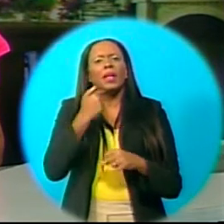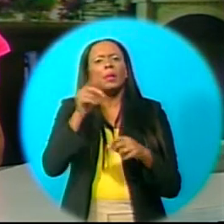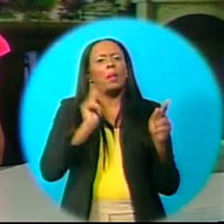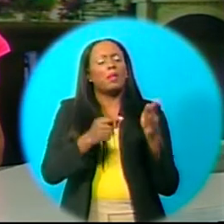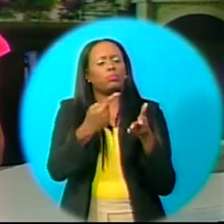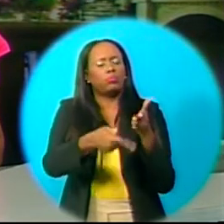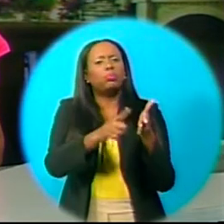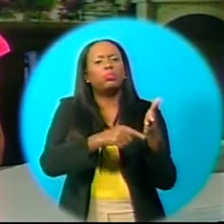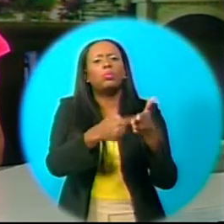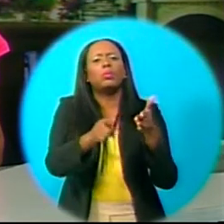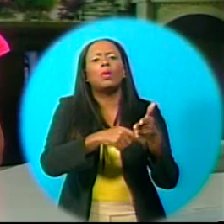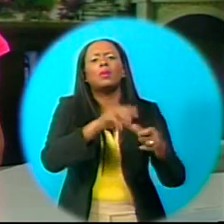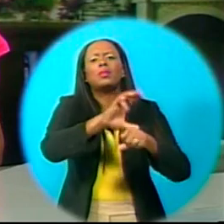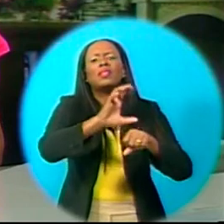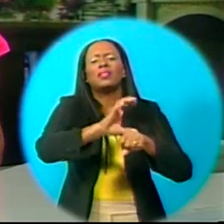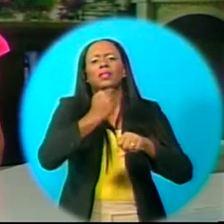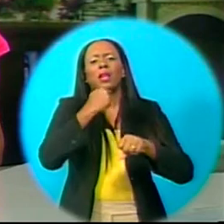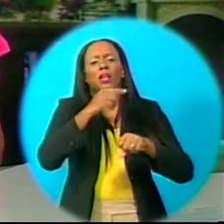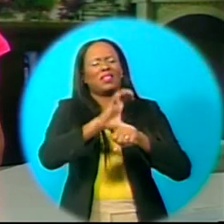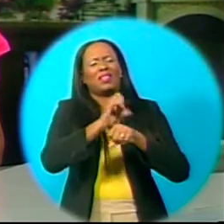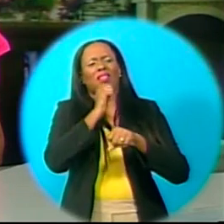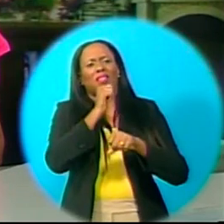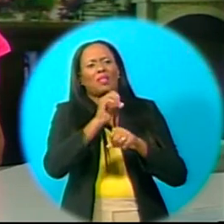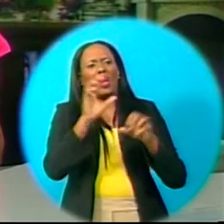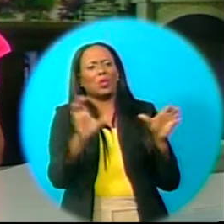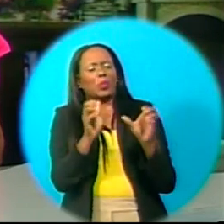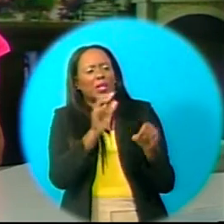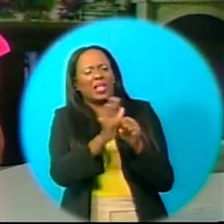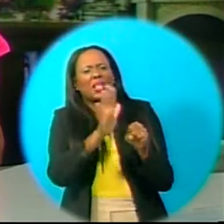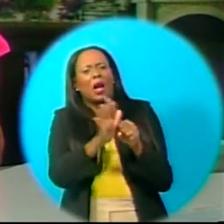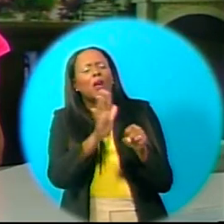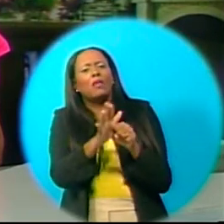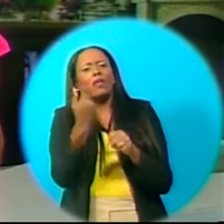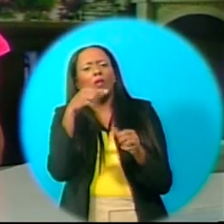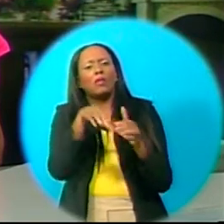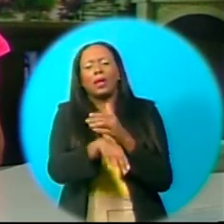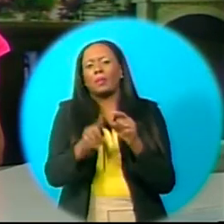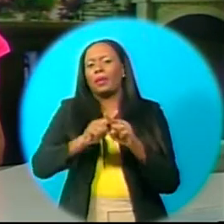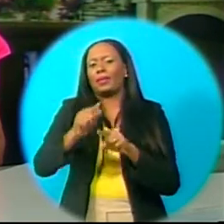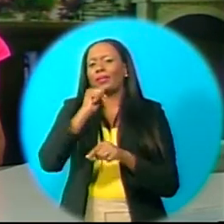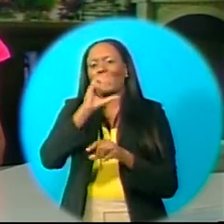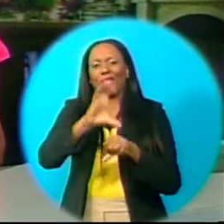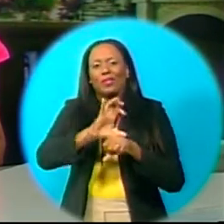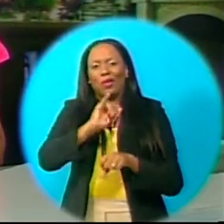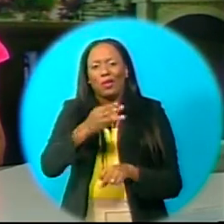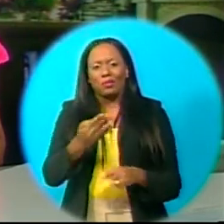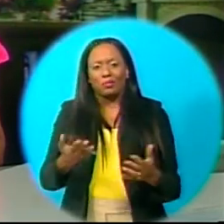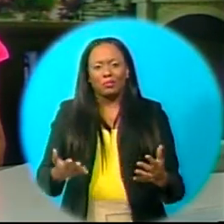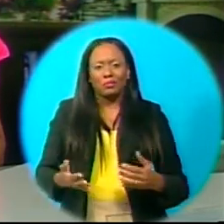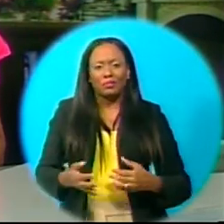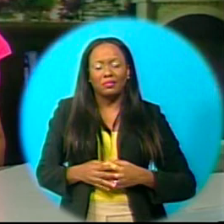several quarters that the church was not doing enough to deal with the state of crime on the island.